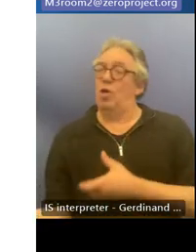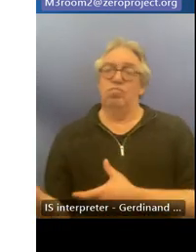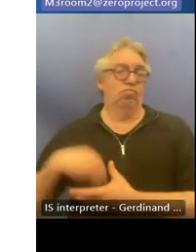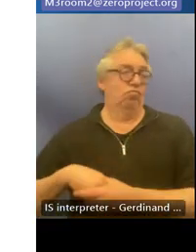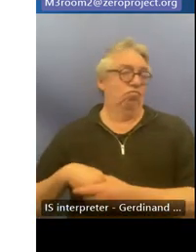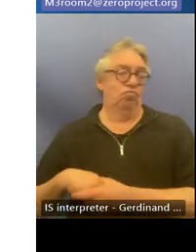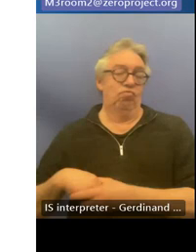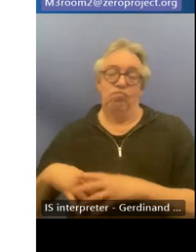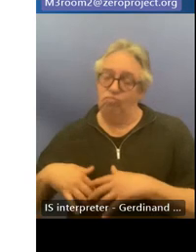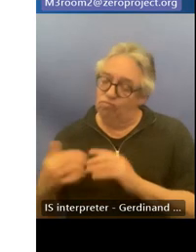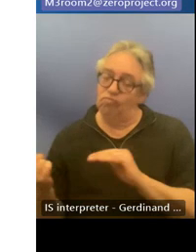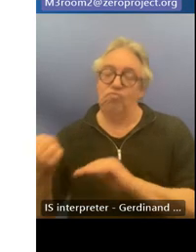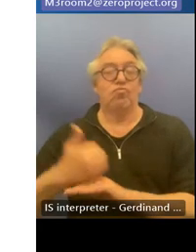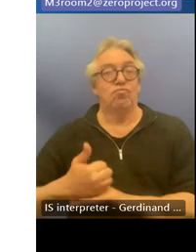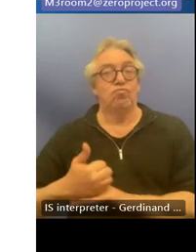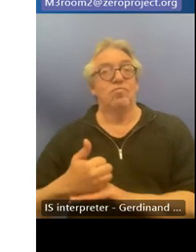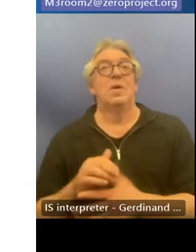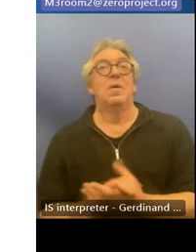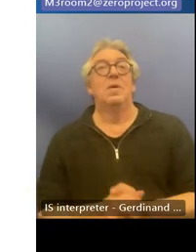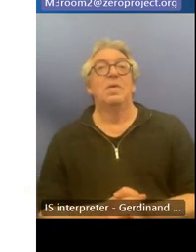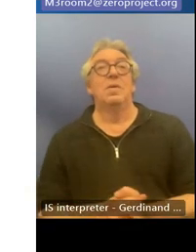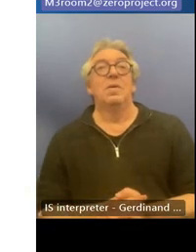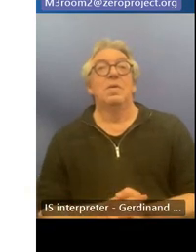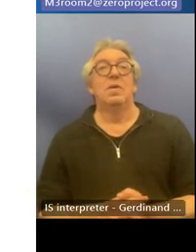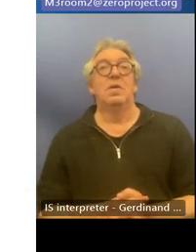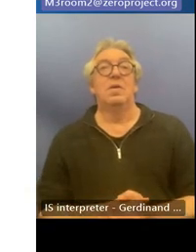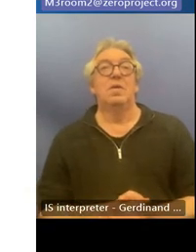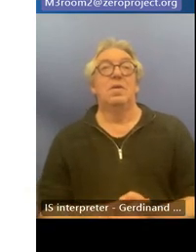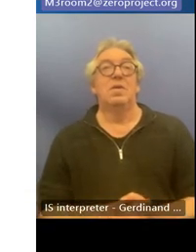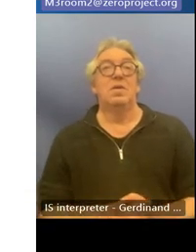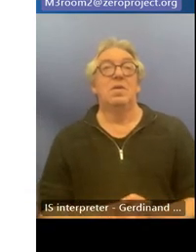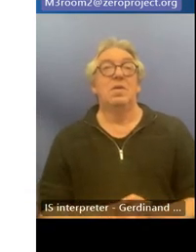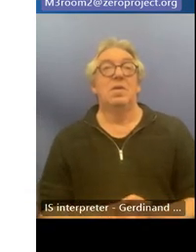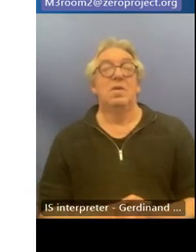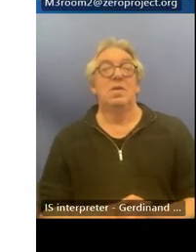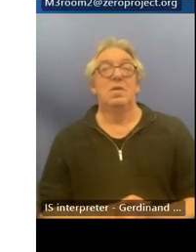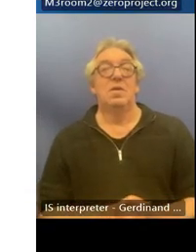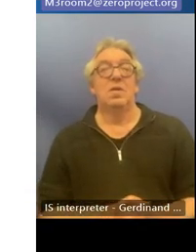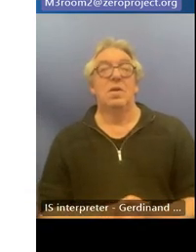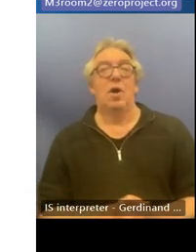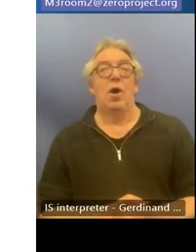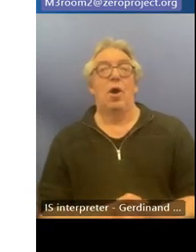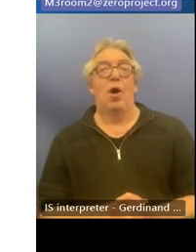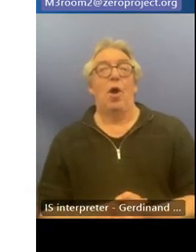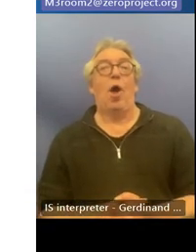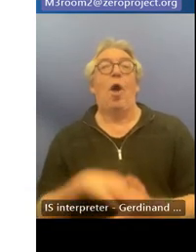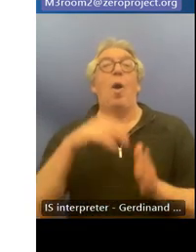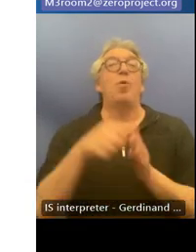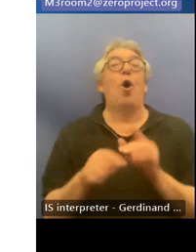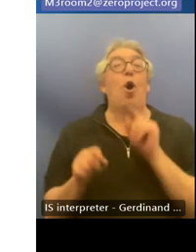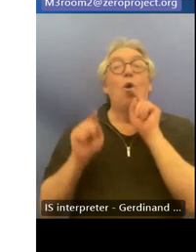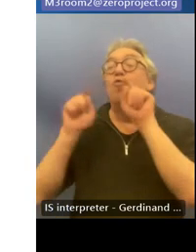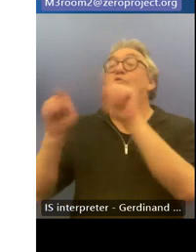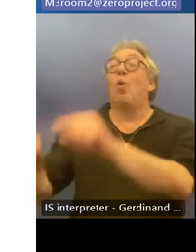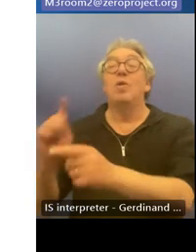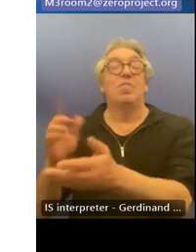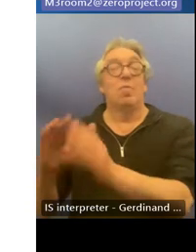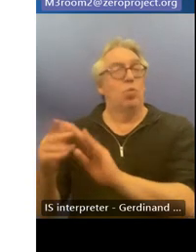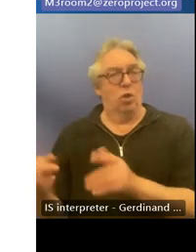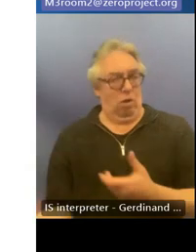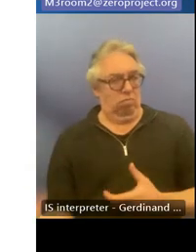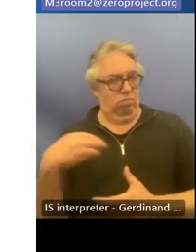to create a product, not only about the community, but with them. And in 2019, we